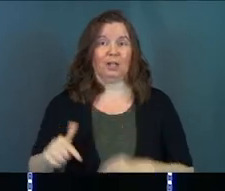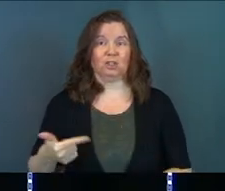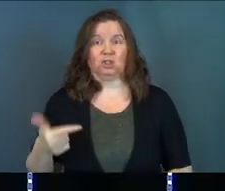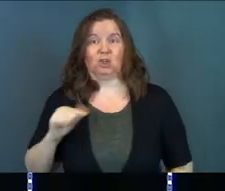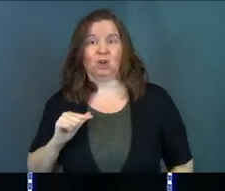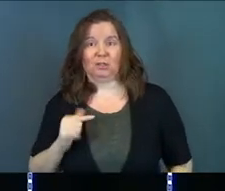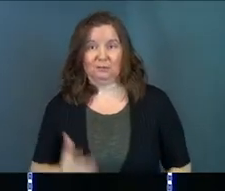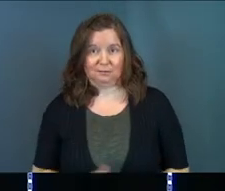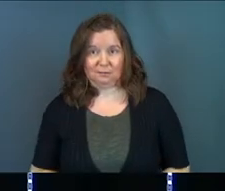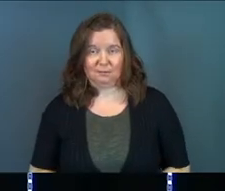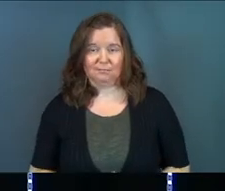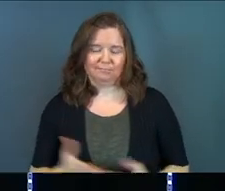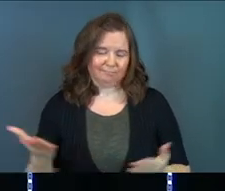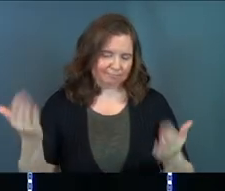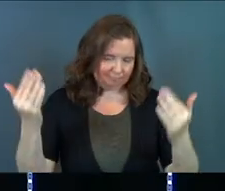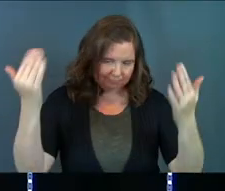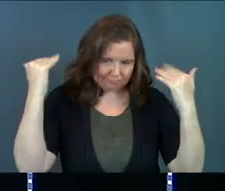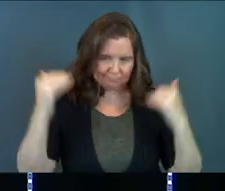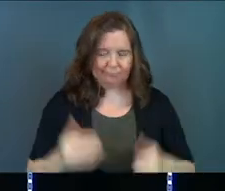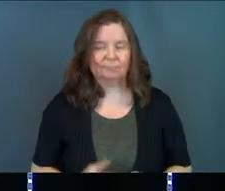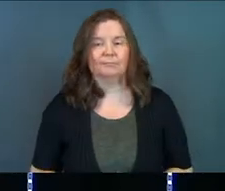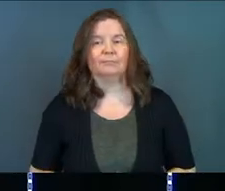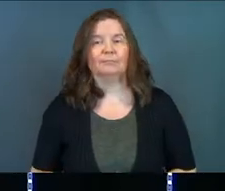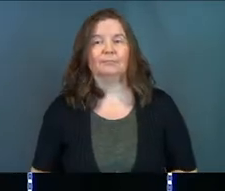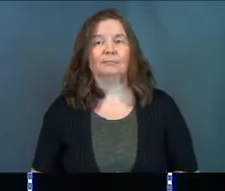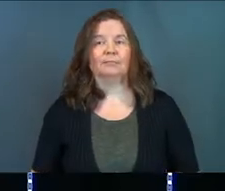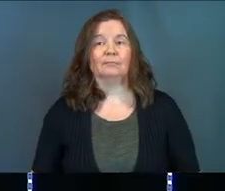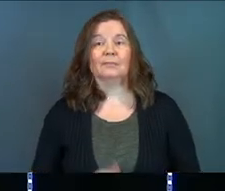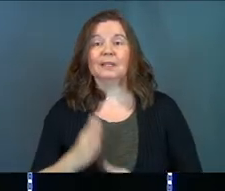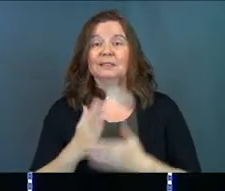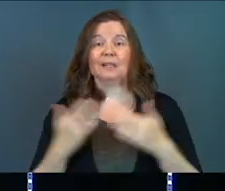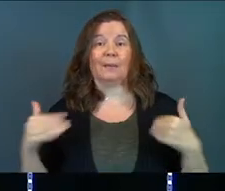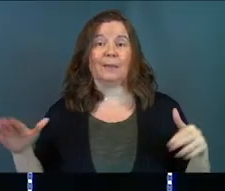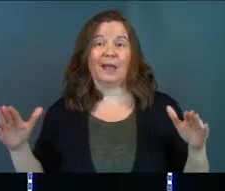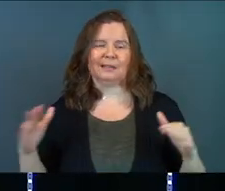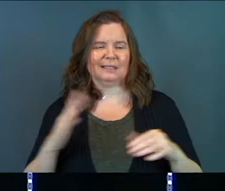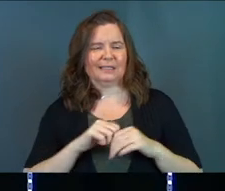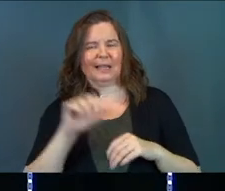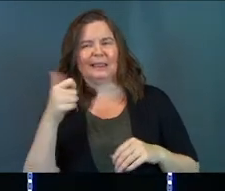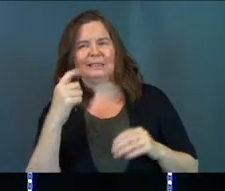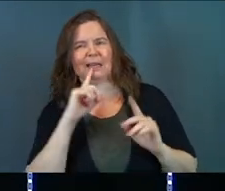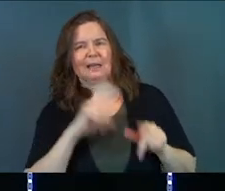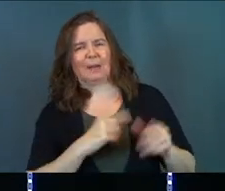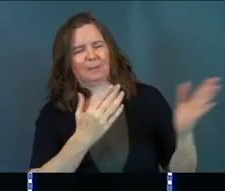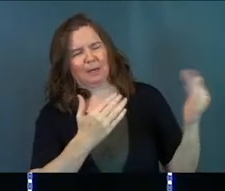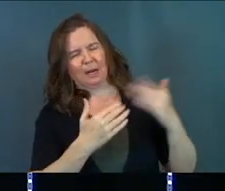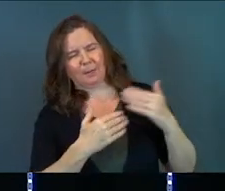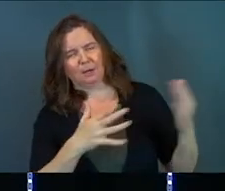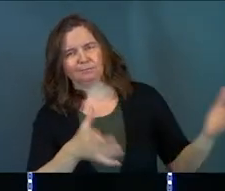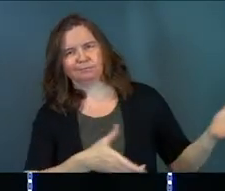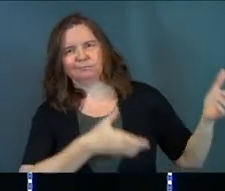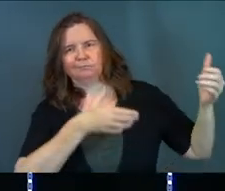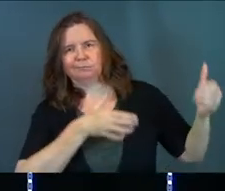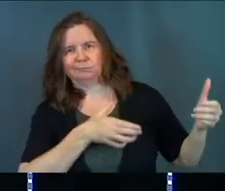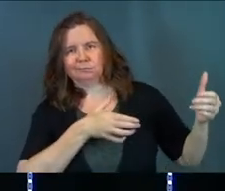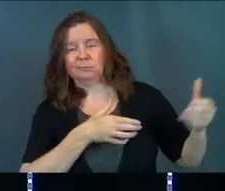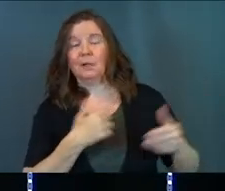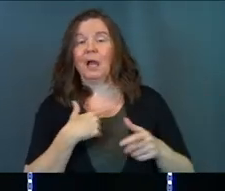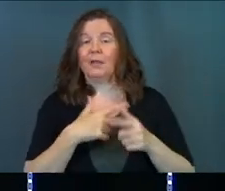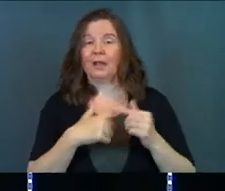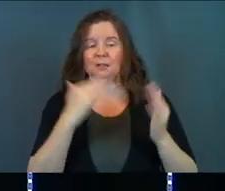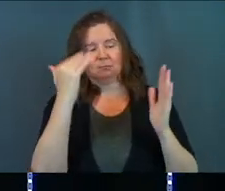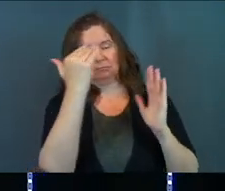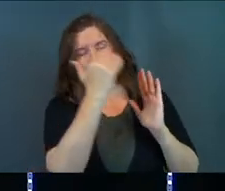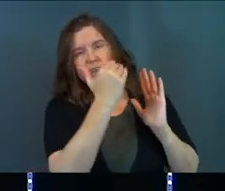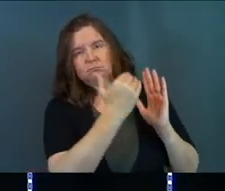turn. Bring him up. Some angel, get the Ten Commandments. Bring it up here. And let's